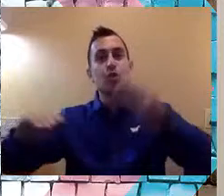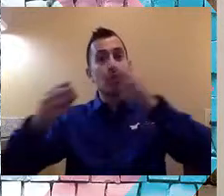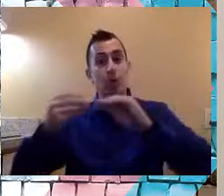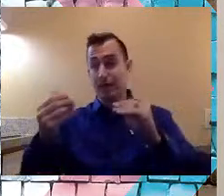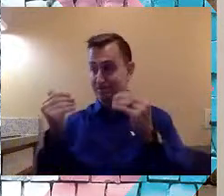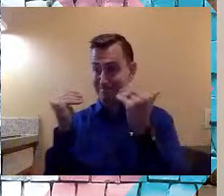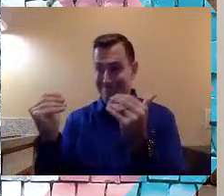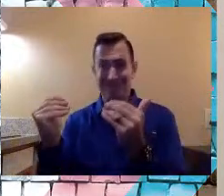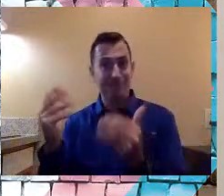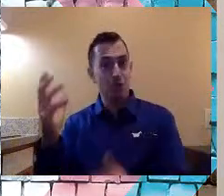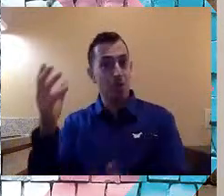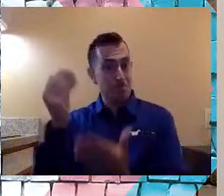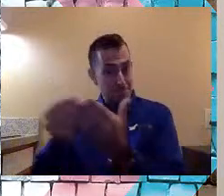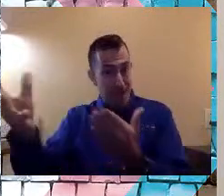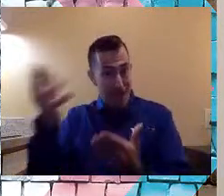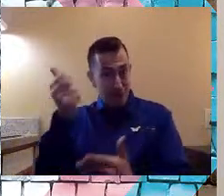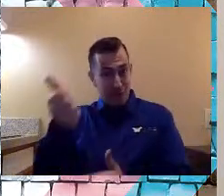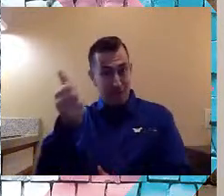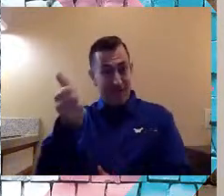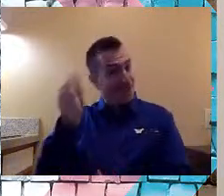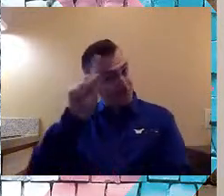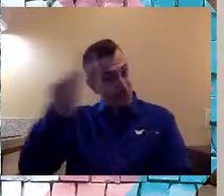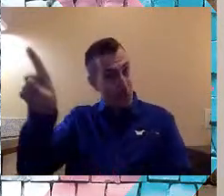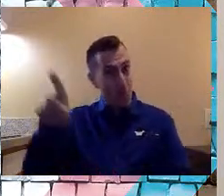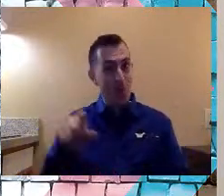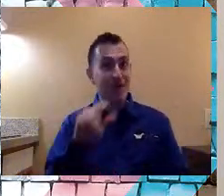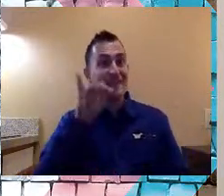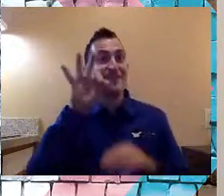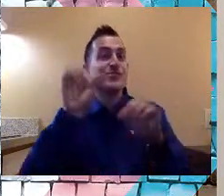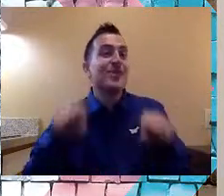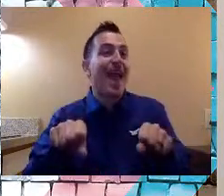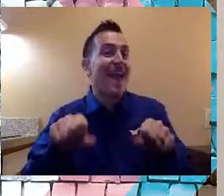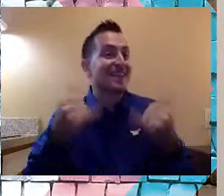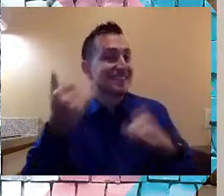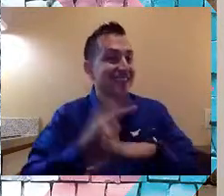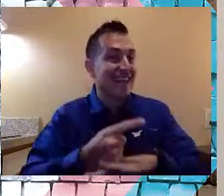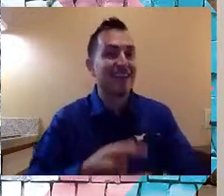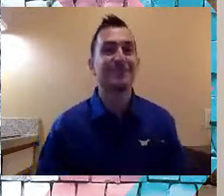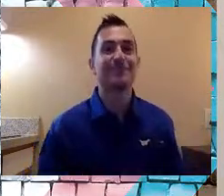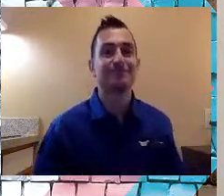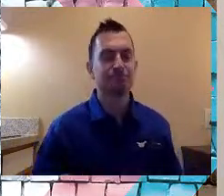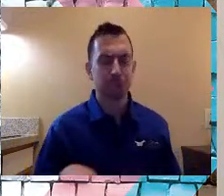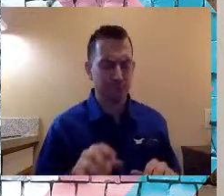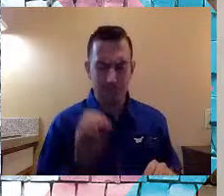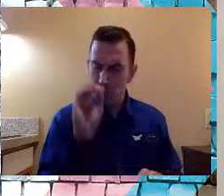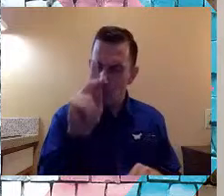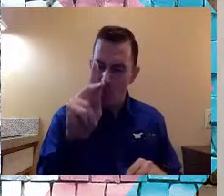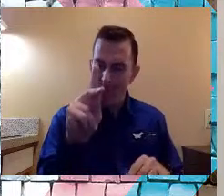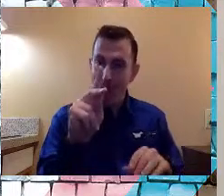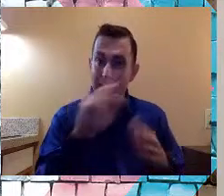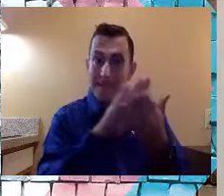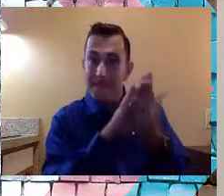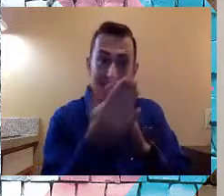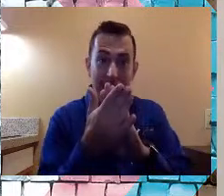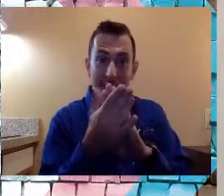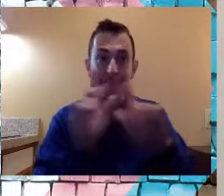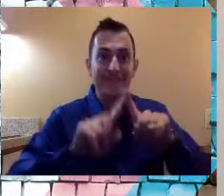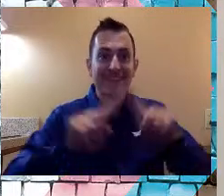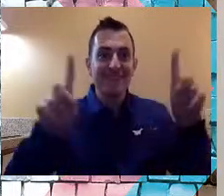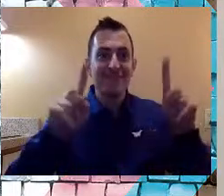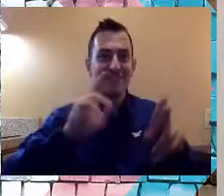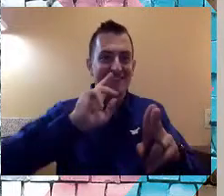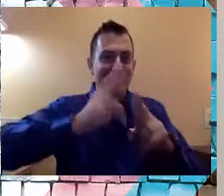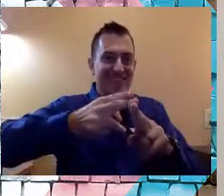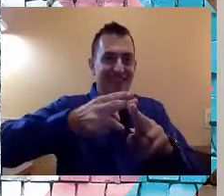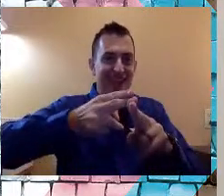Your own copy today or whenever you can. It's okay to be different is the title of this book, and I like